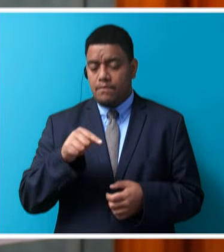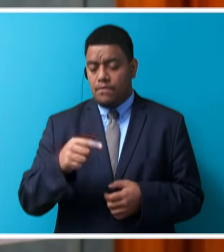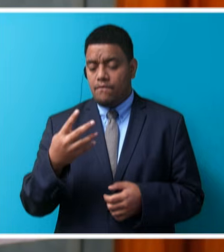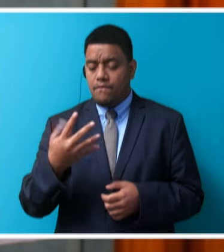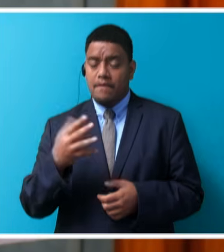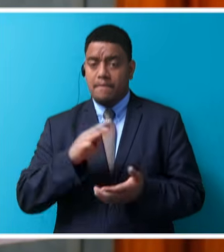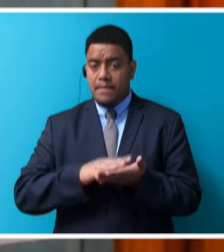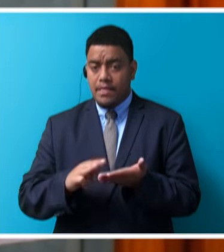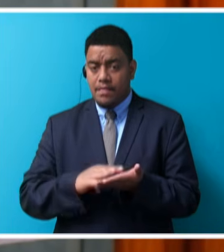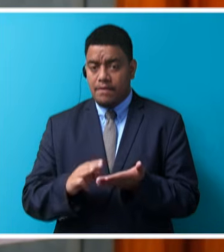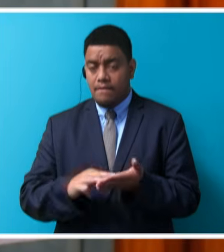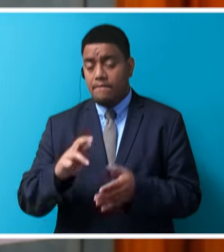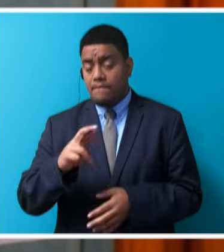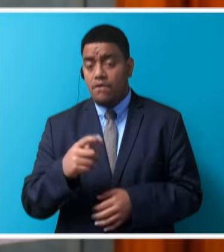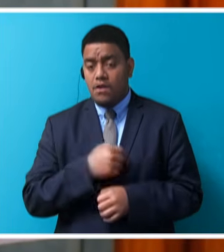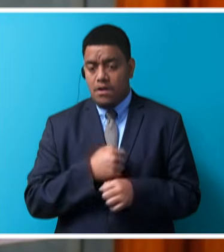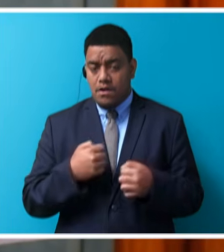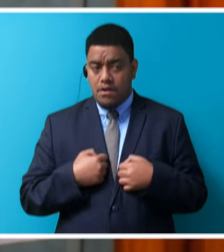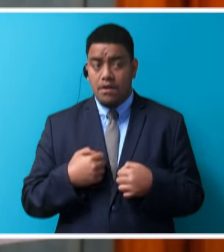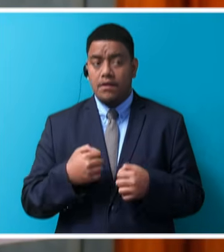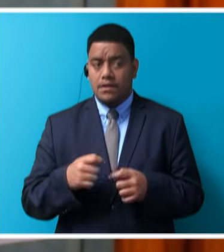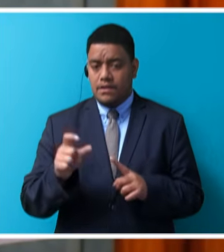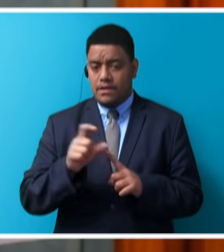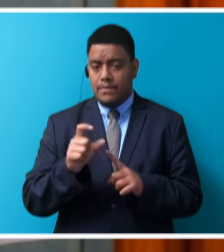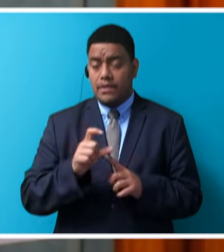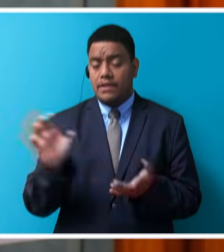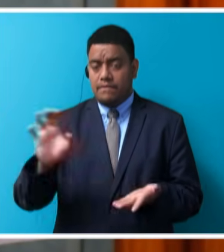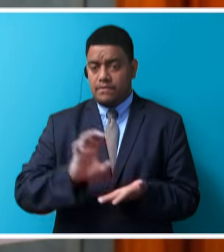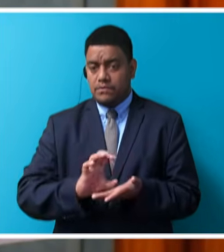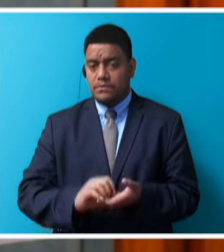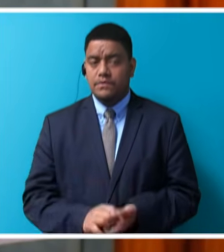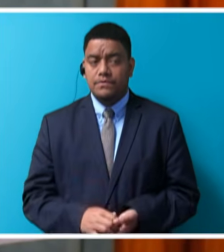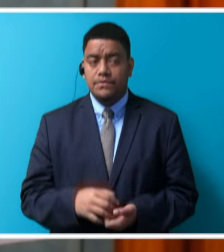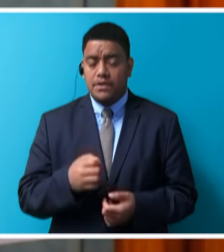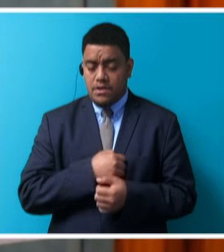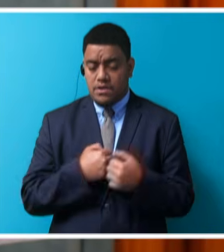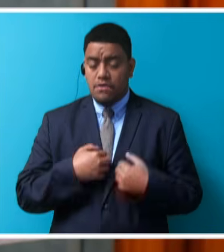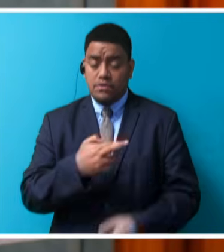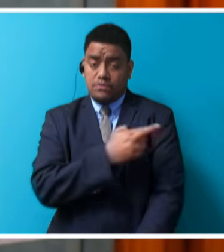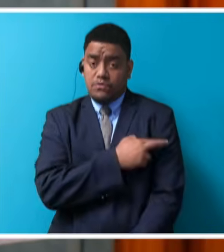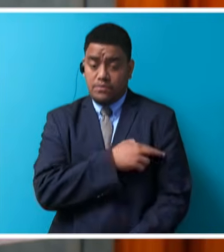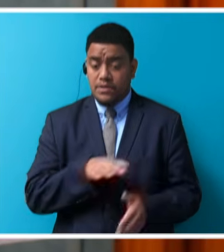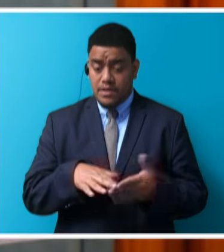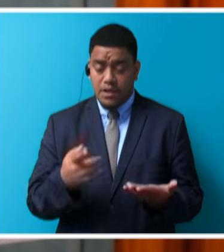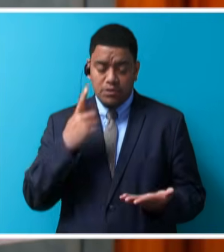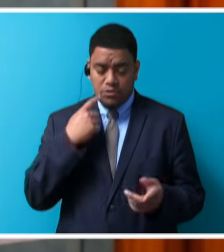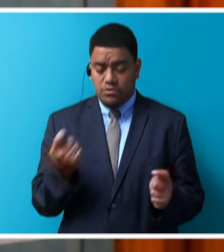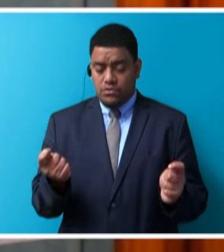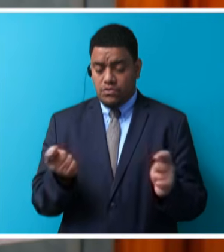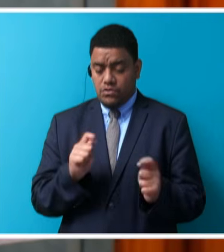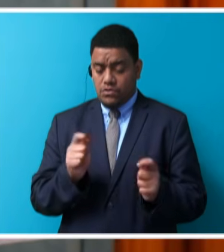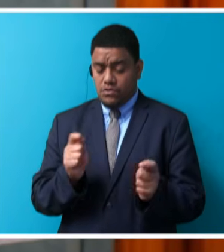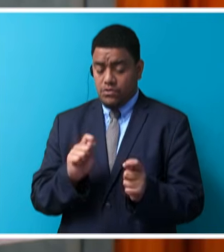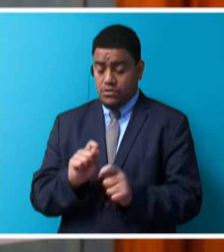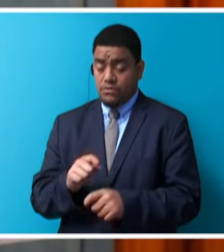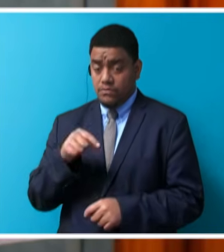$19.45 million for our capital investment. Our responsibility now is to convert this